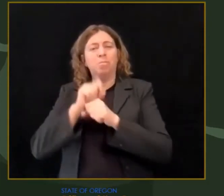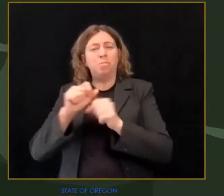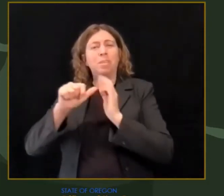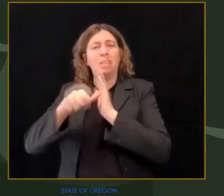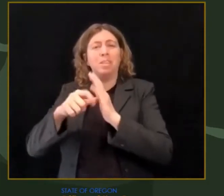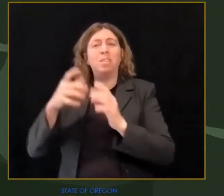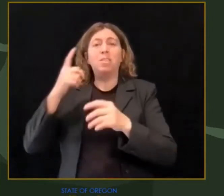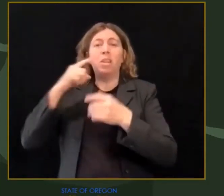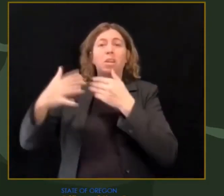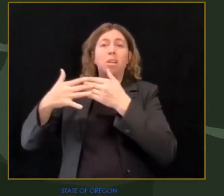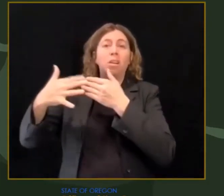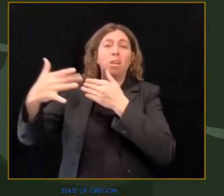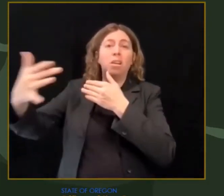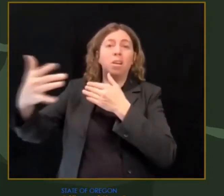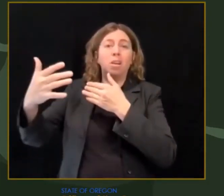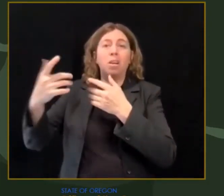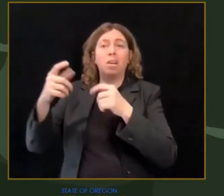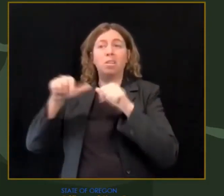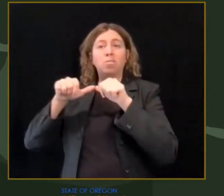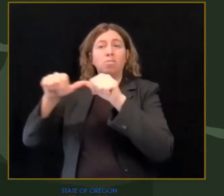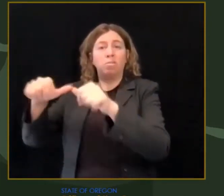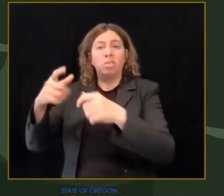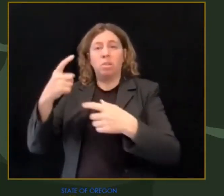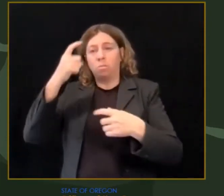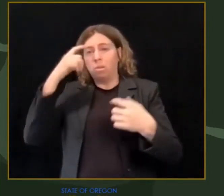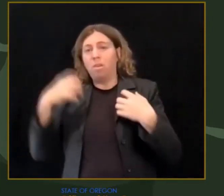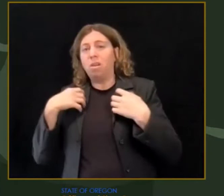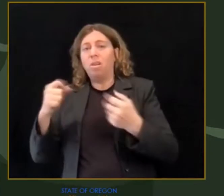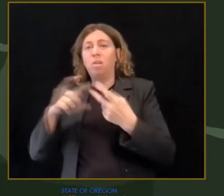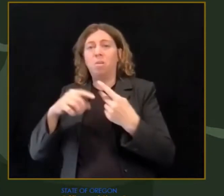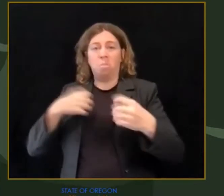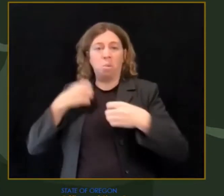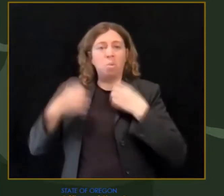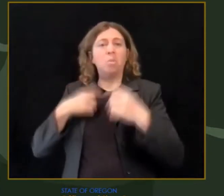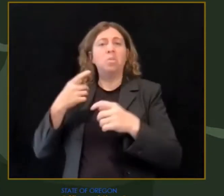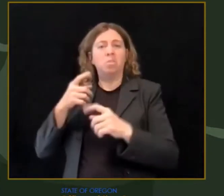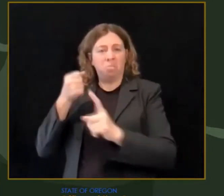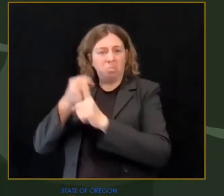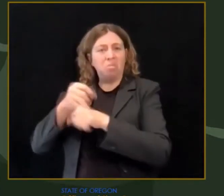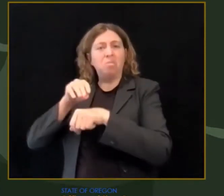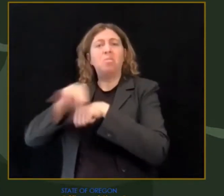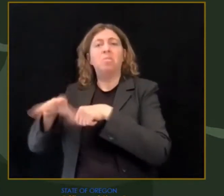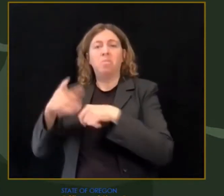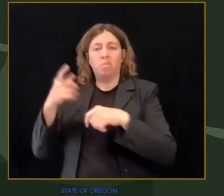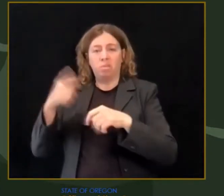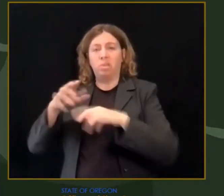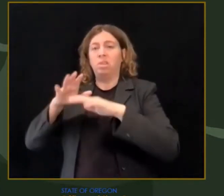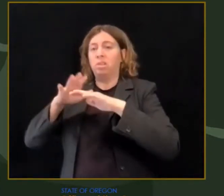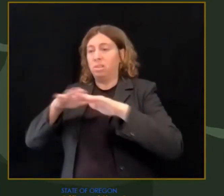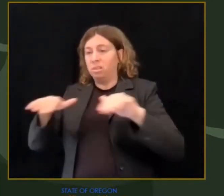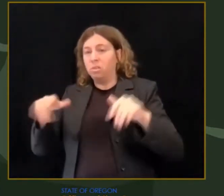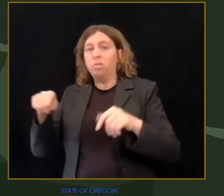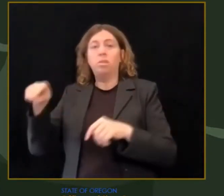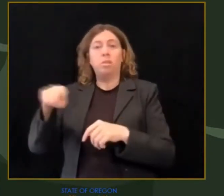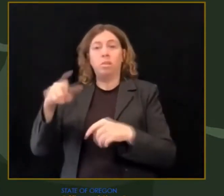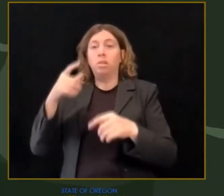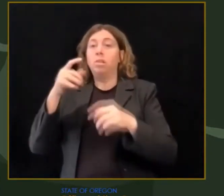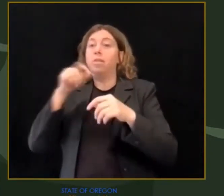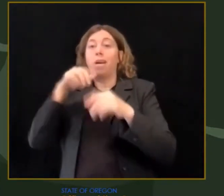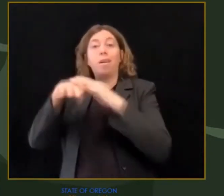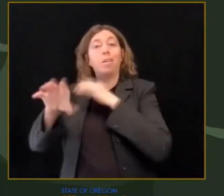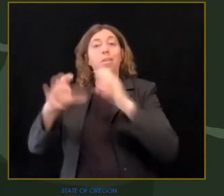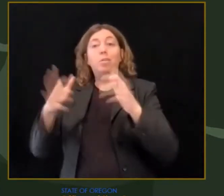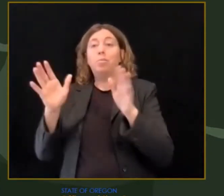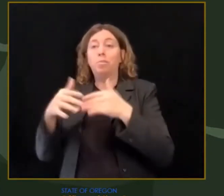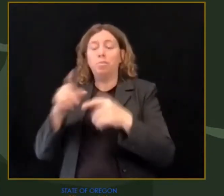academic impacts of our kids being out of the classroom are significant. I hear this from pediatricians. I